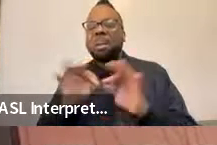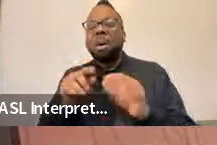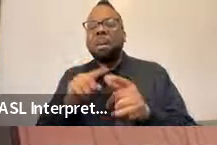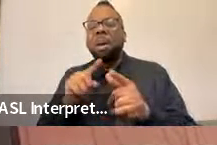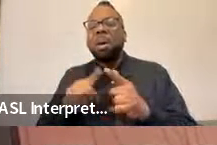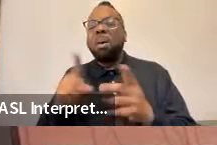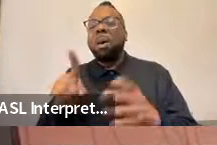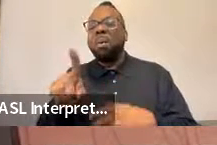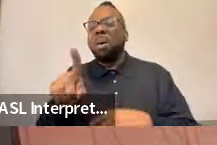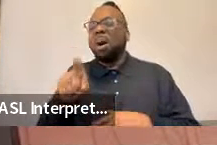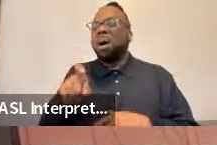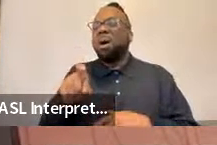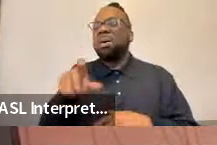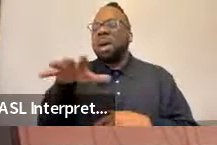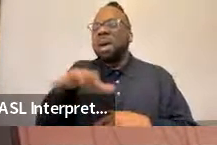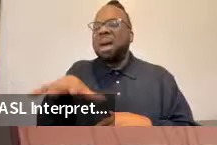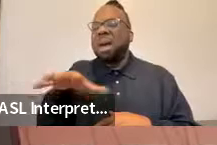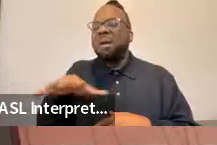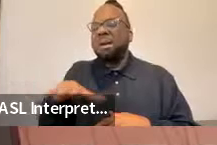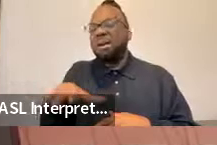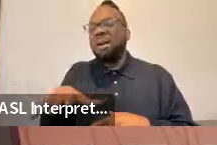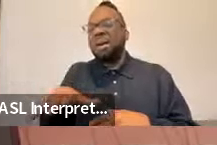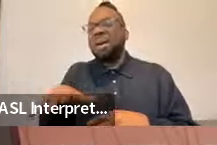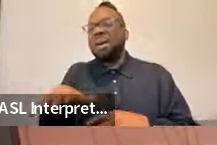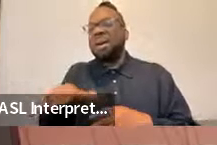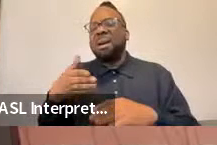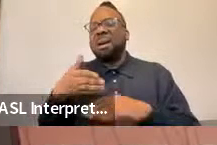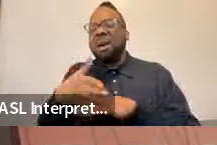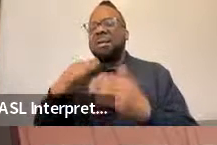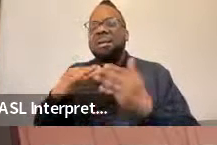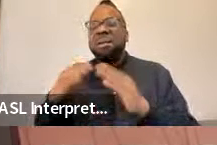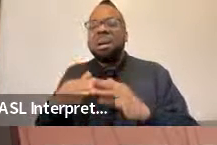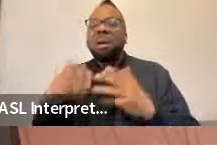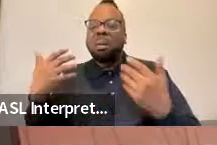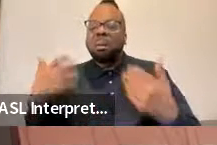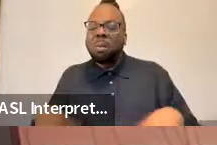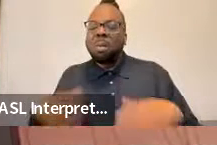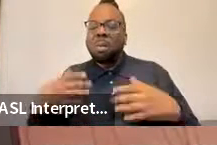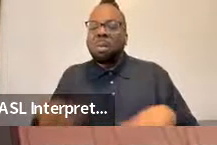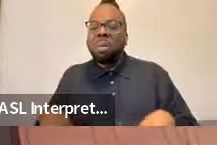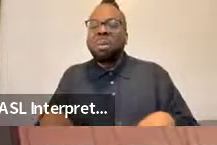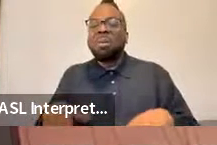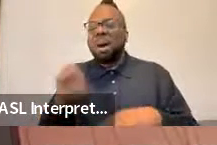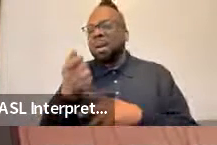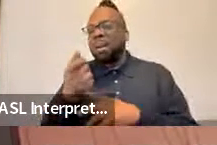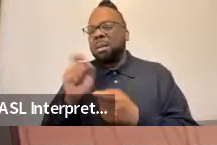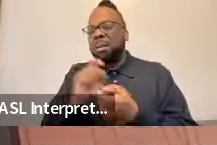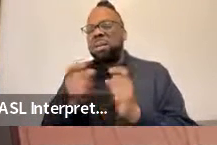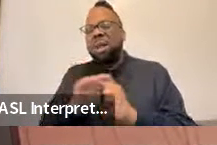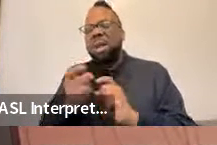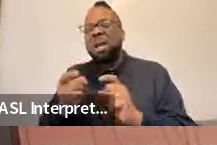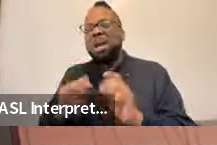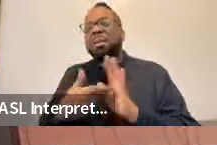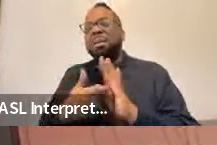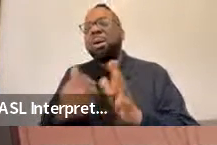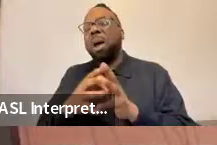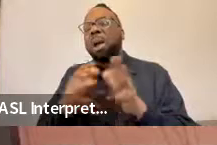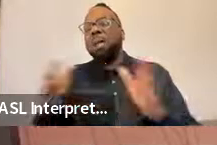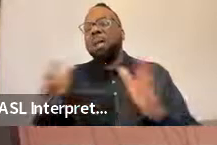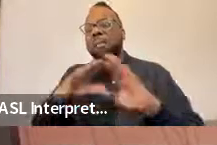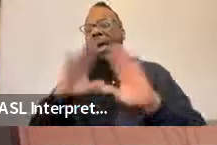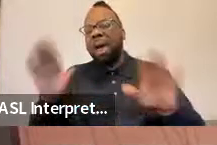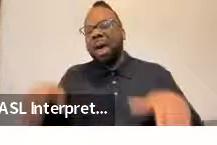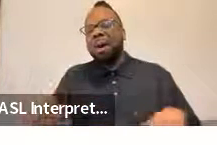city are able to build more housing, that incremental change results in a lot more housing available to New Yorkers. Next